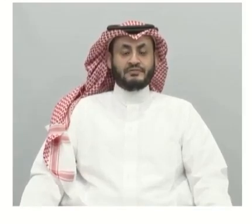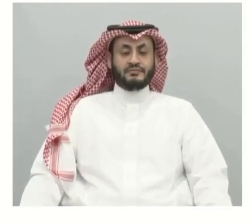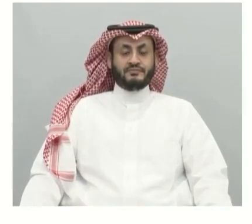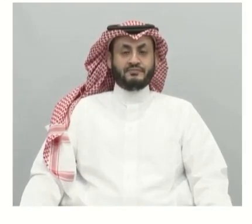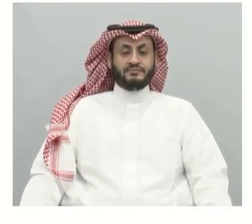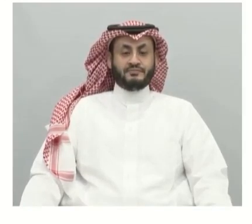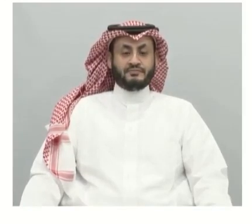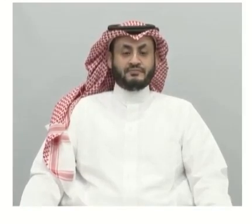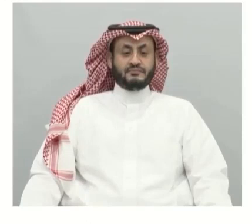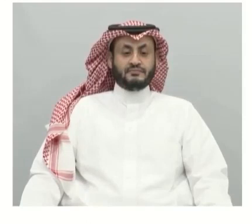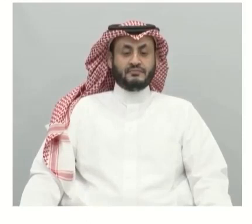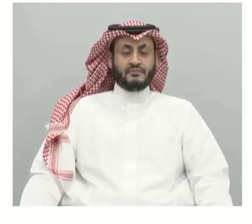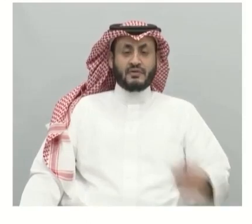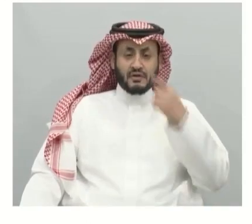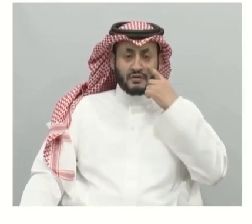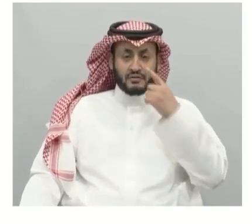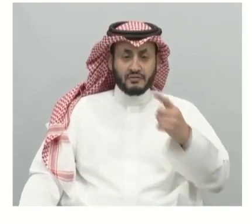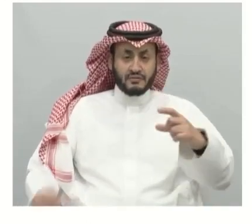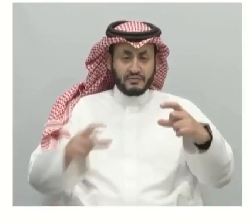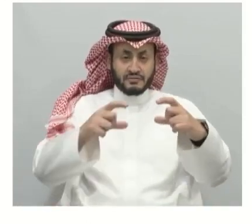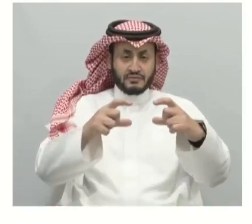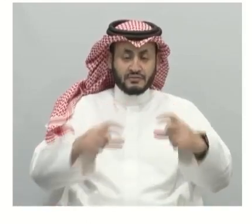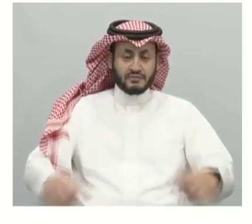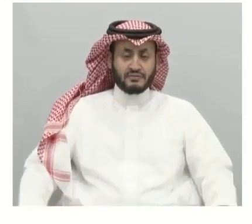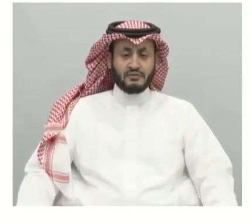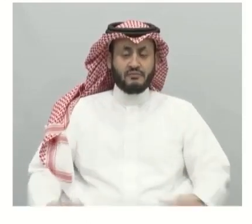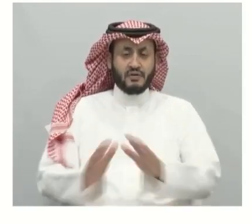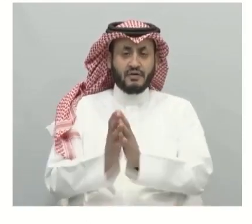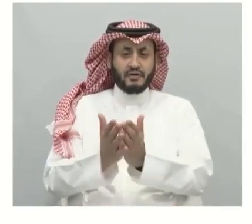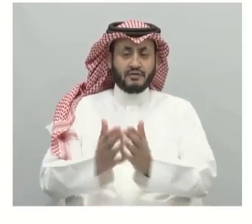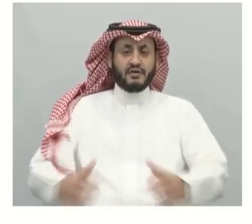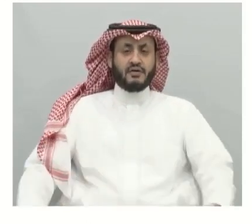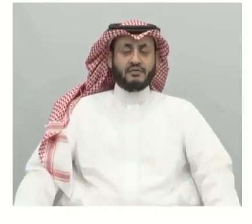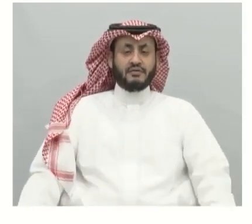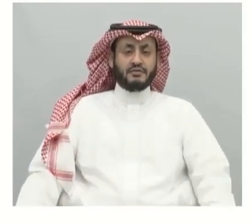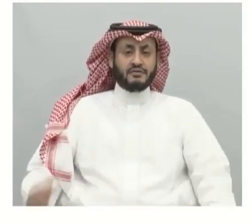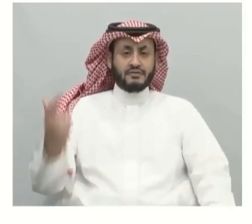capitals. Look at this picture in your book. What do you see?